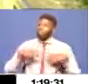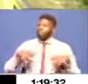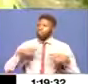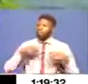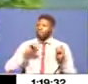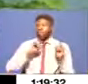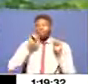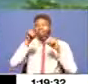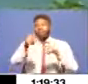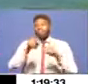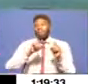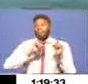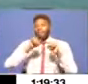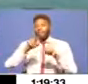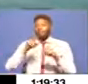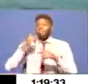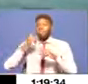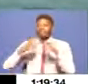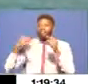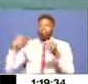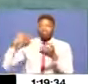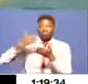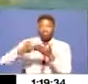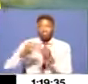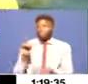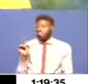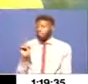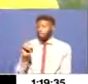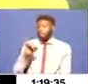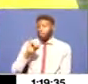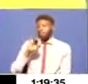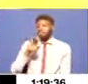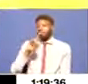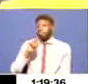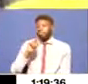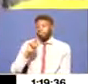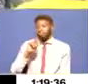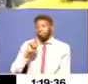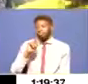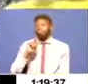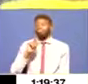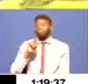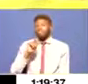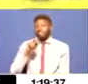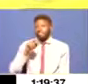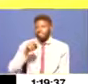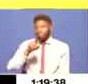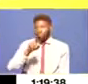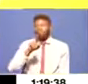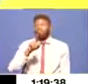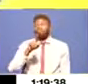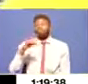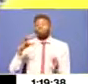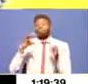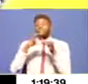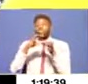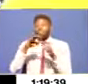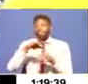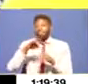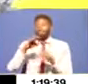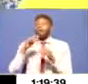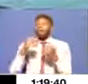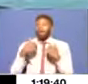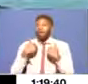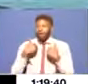over the years. Recently, the Ministry of ICT, Innovation and Youth Affairs connected the park to the internet, turning it into a